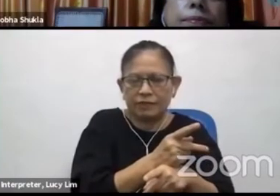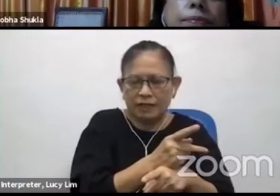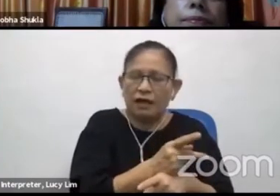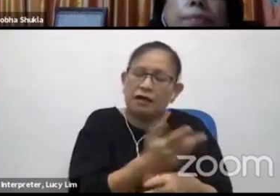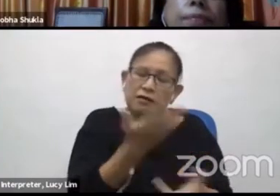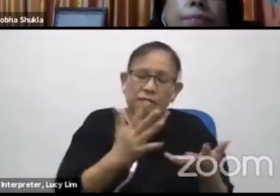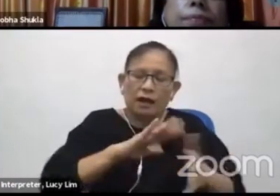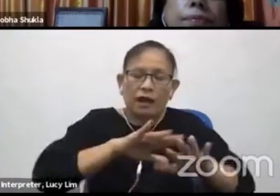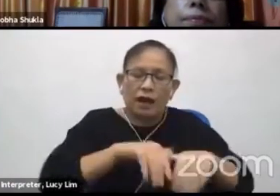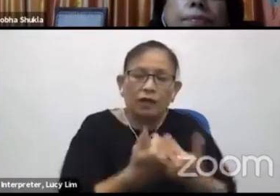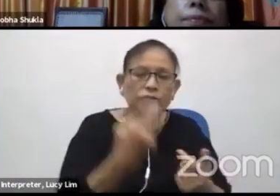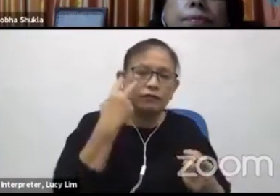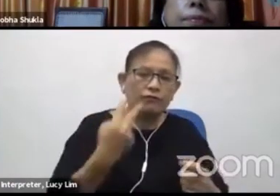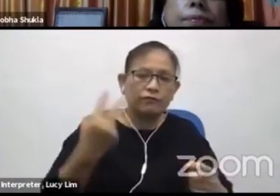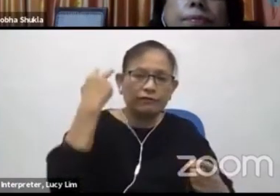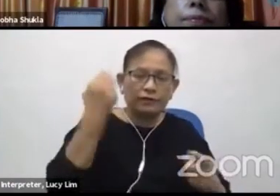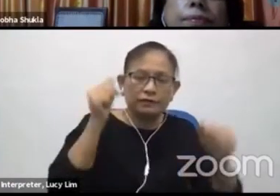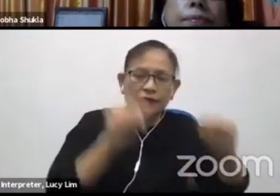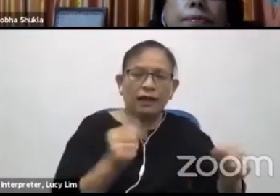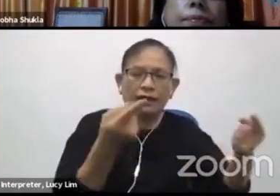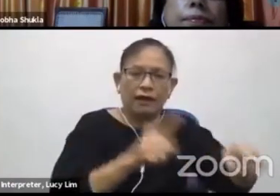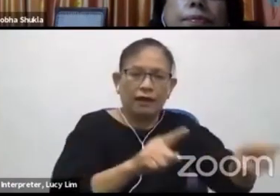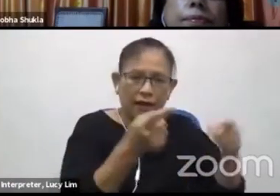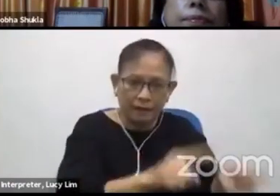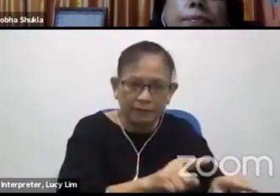happen. So